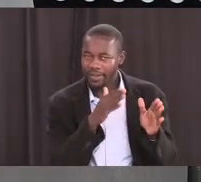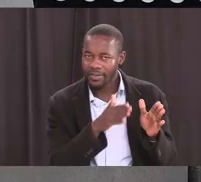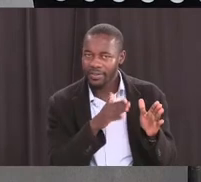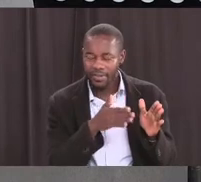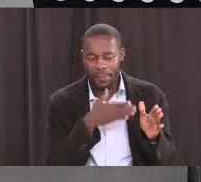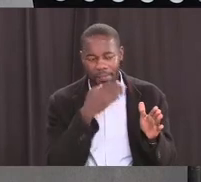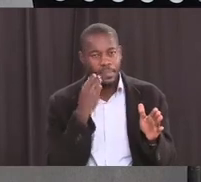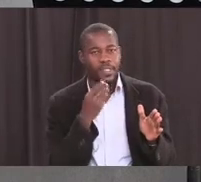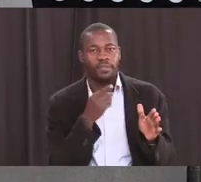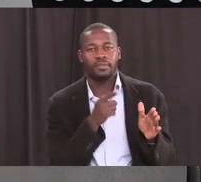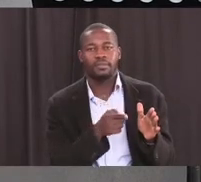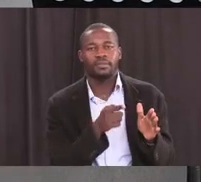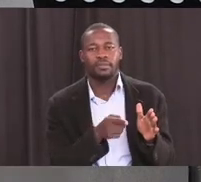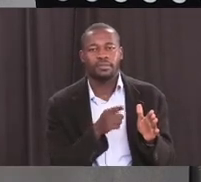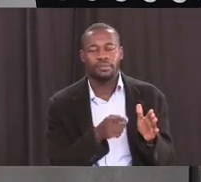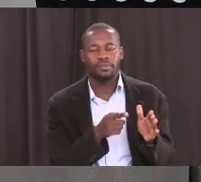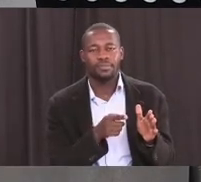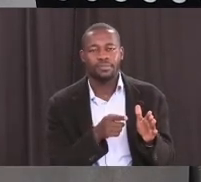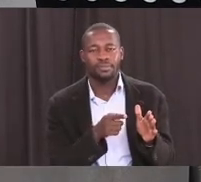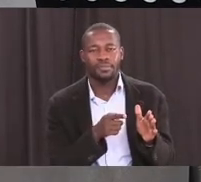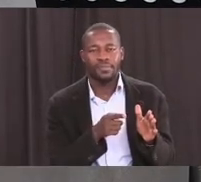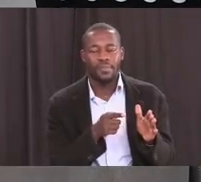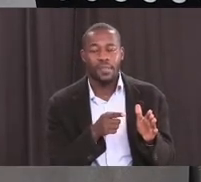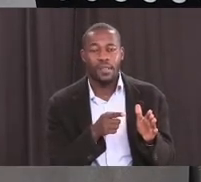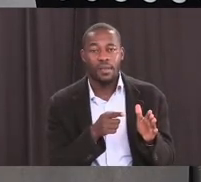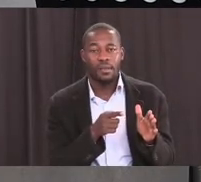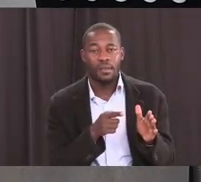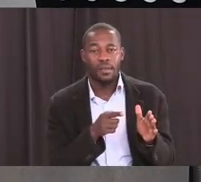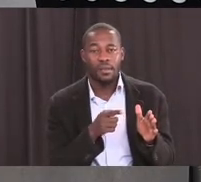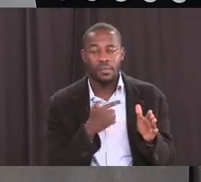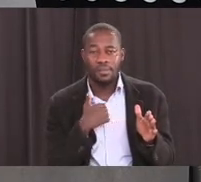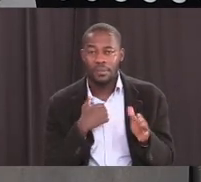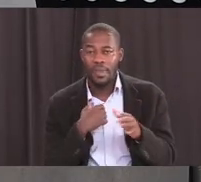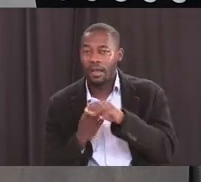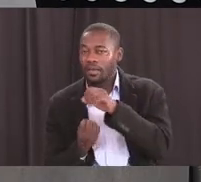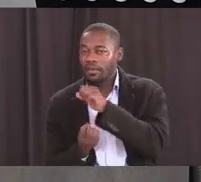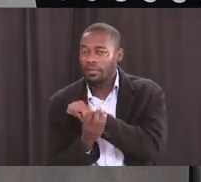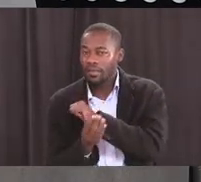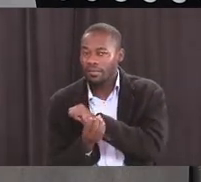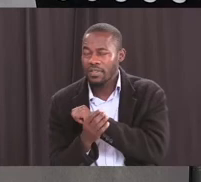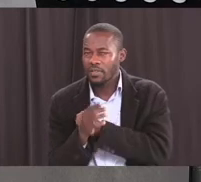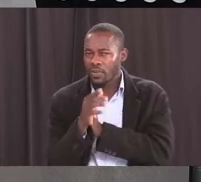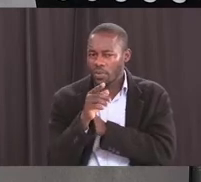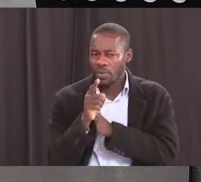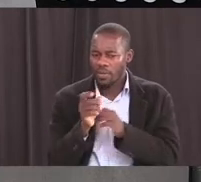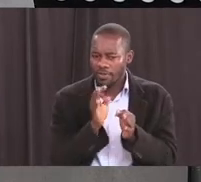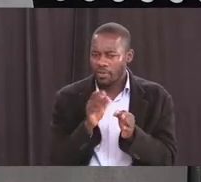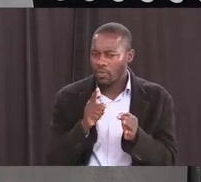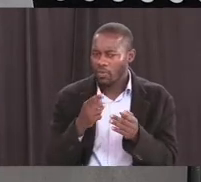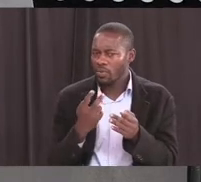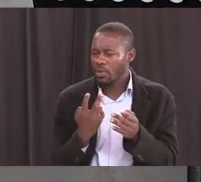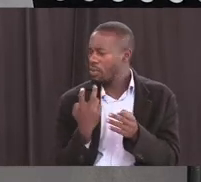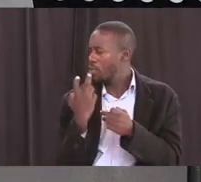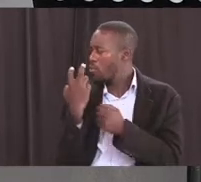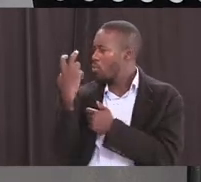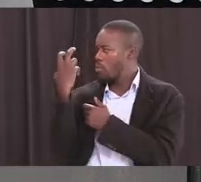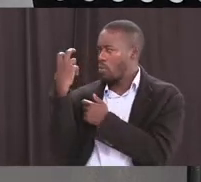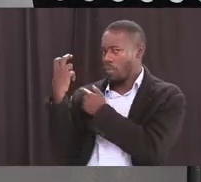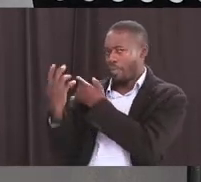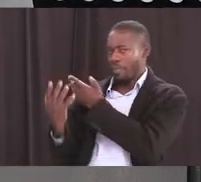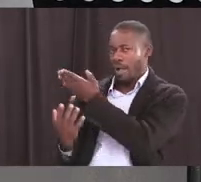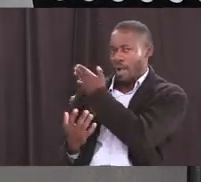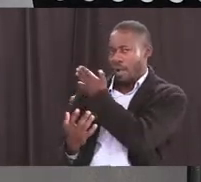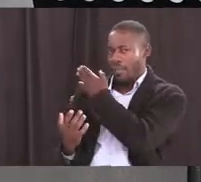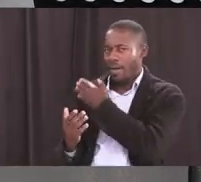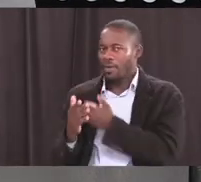And yet, I bet that if you look back, you will see many times in your journey where God showed up and sovereignly